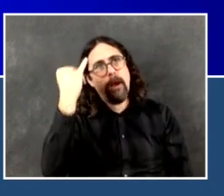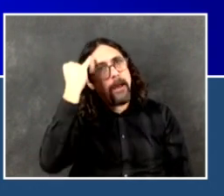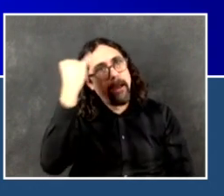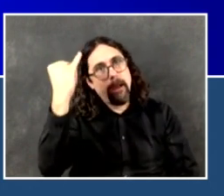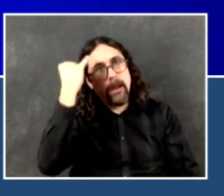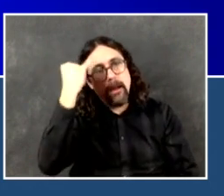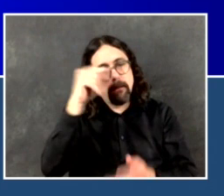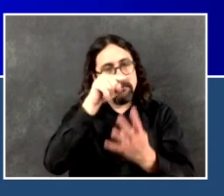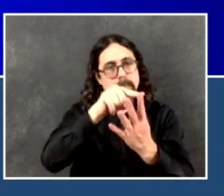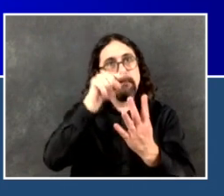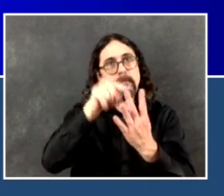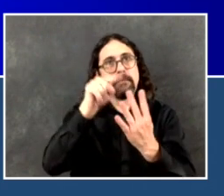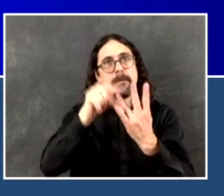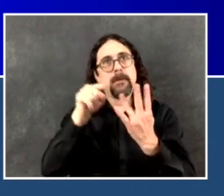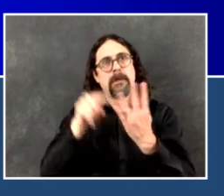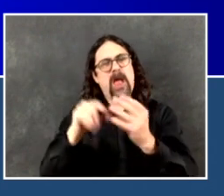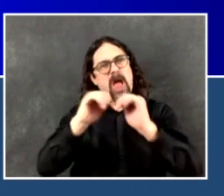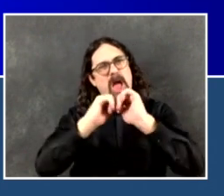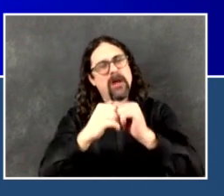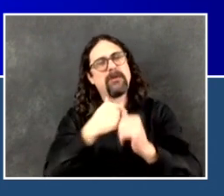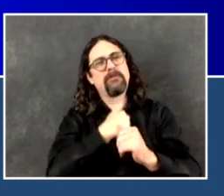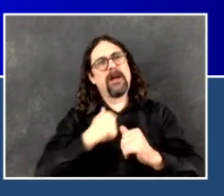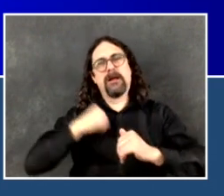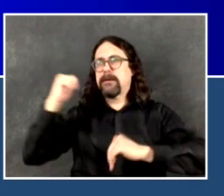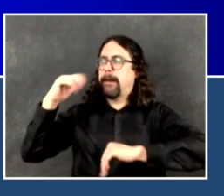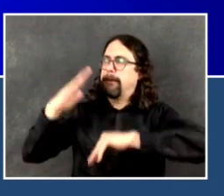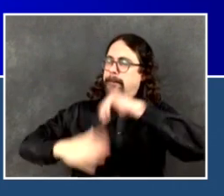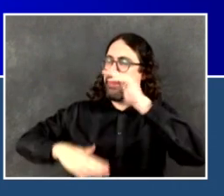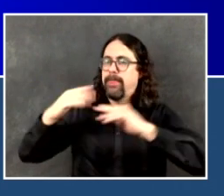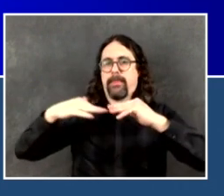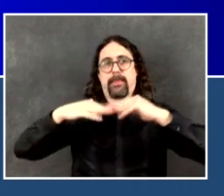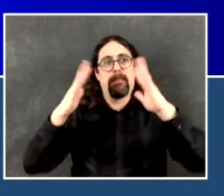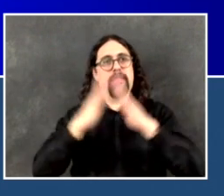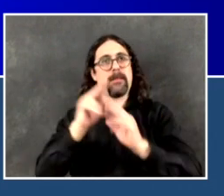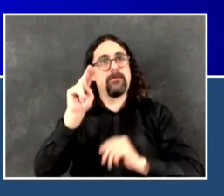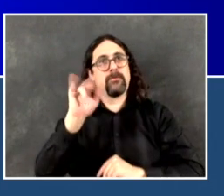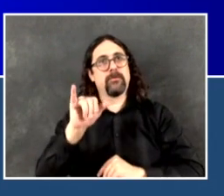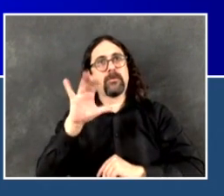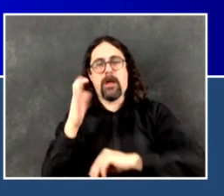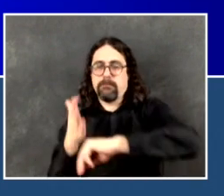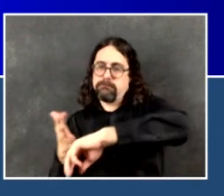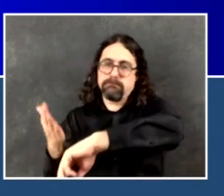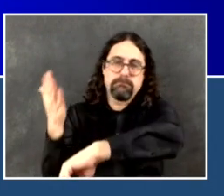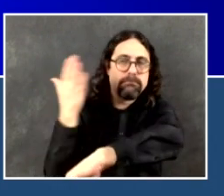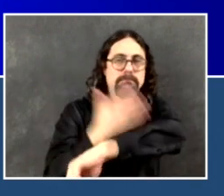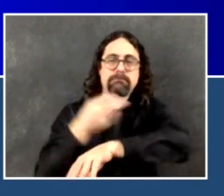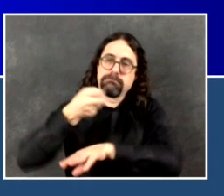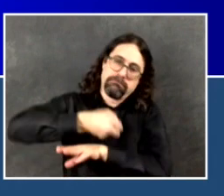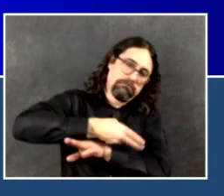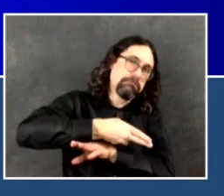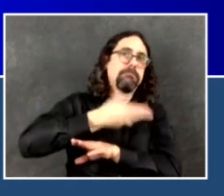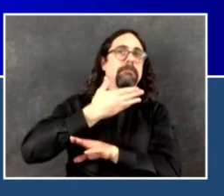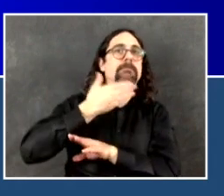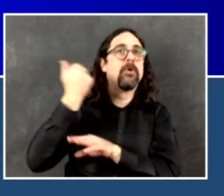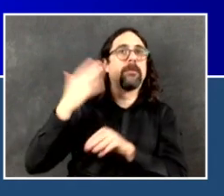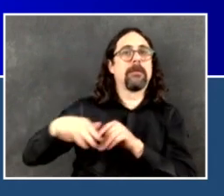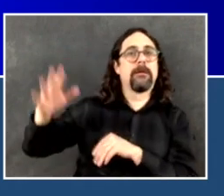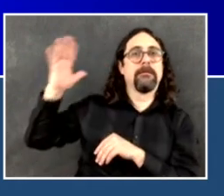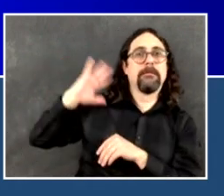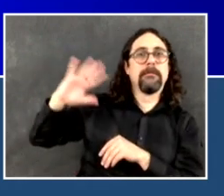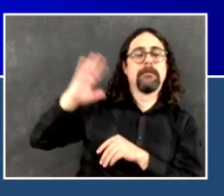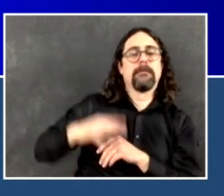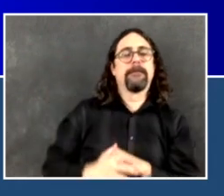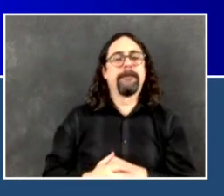Now, the part of the day we always wait for, reviewing the indicators. And this has everything to say again with the